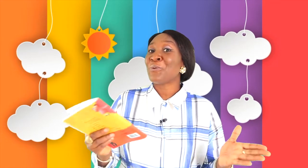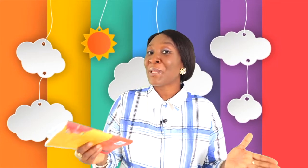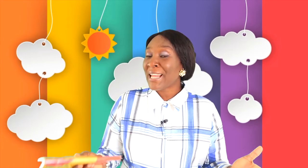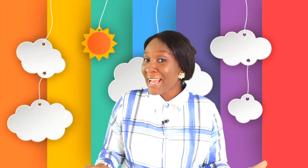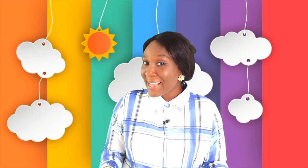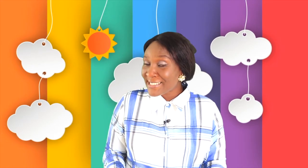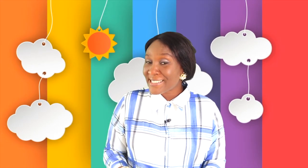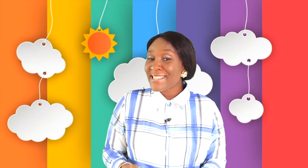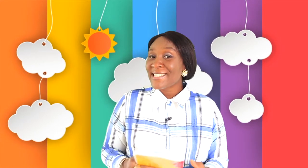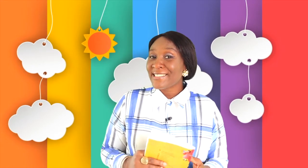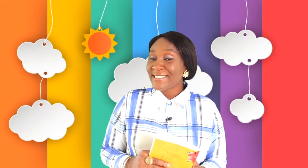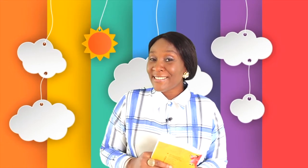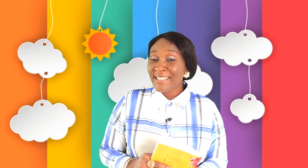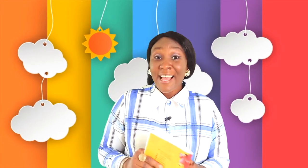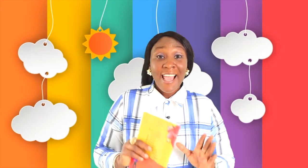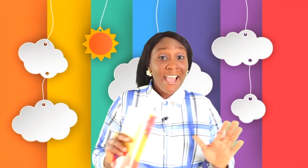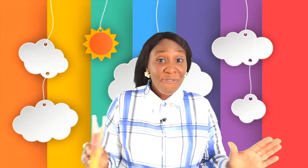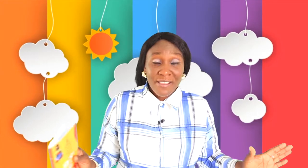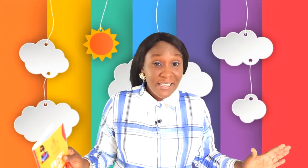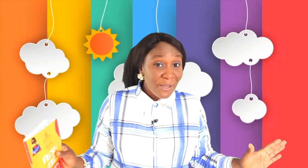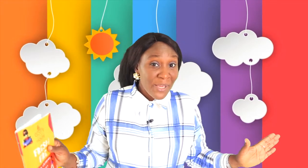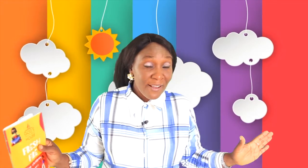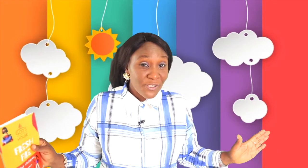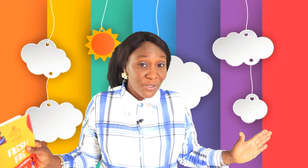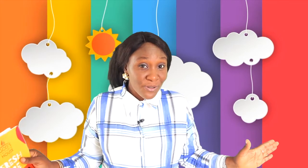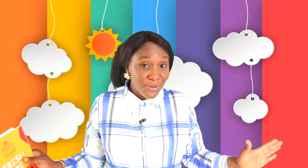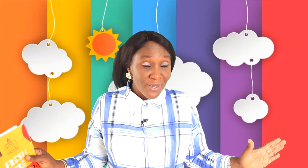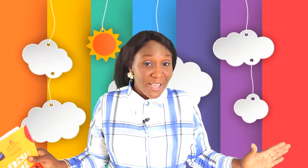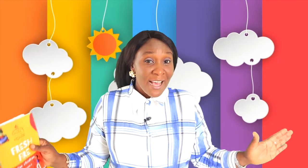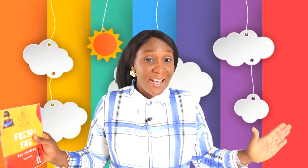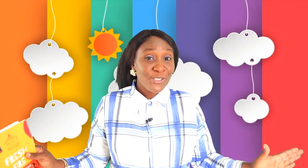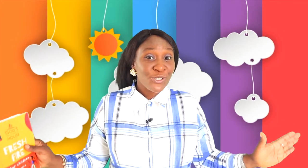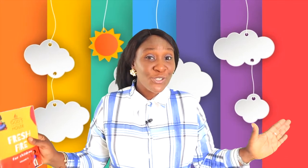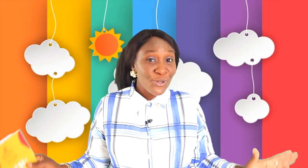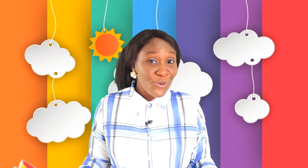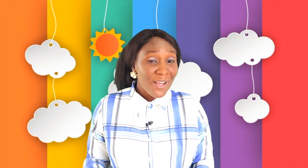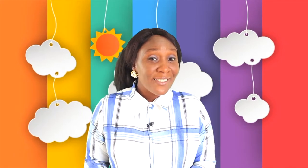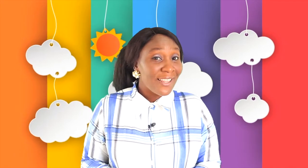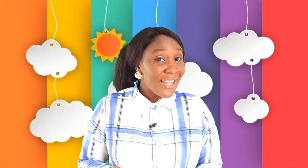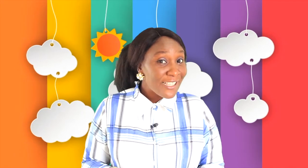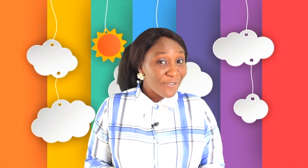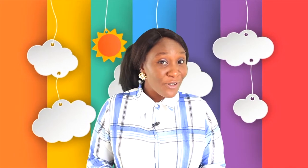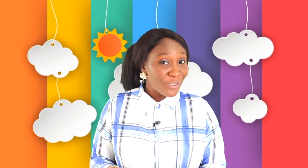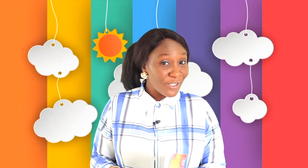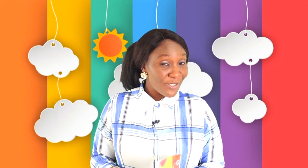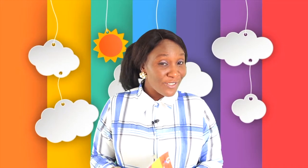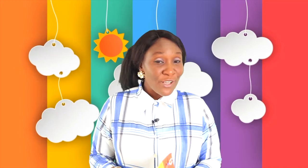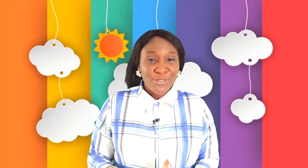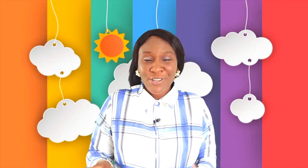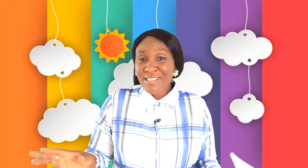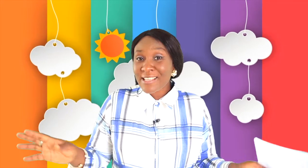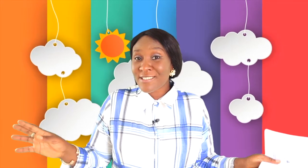to be polite, good. Everything that we have to do has to show the light of God in